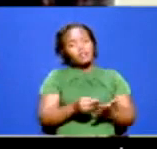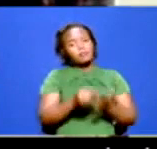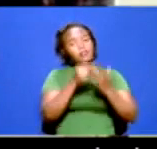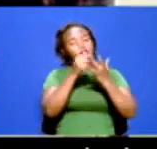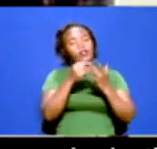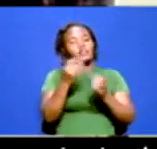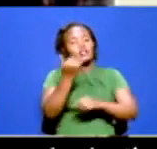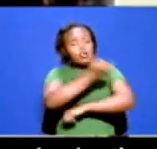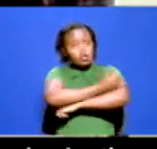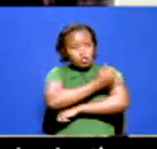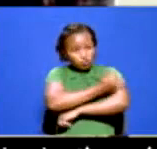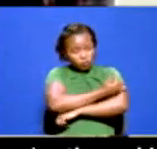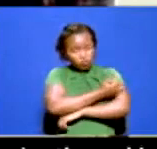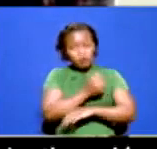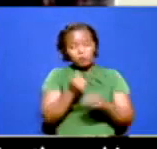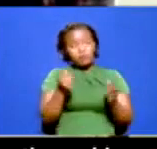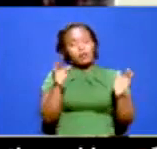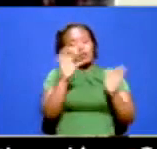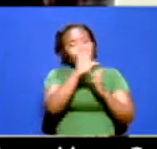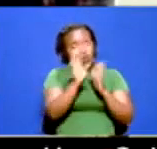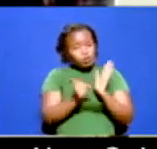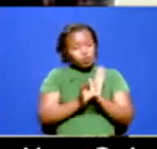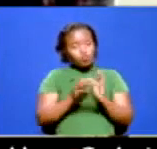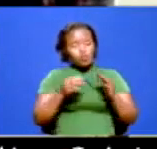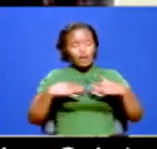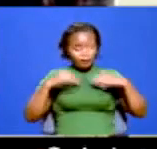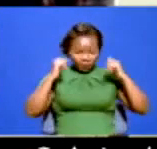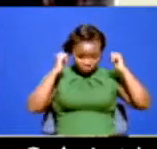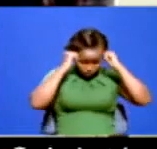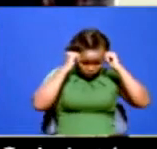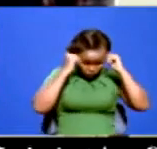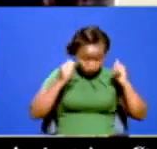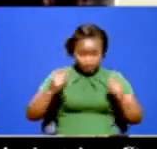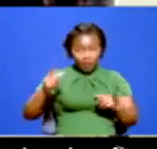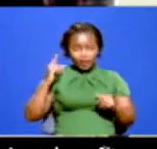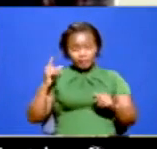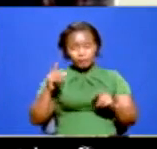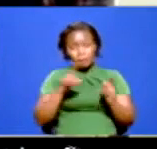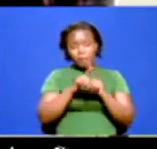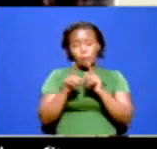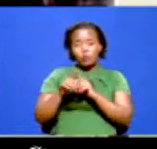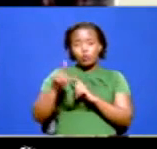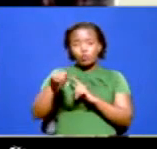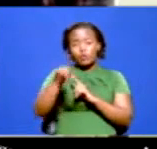Article 24 of the Education Act. And specialized to the extent that